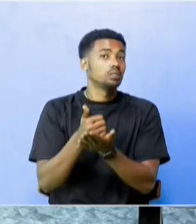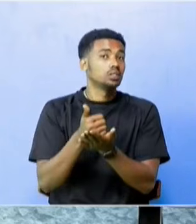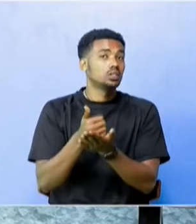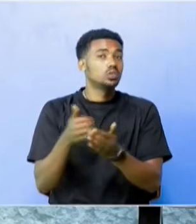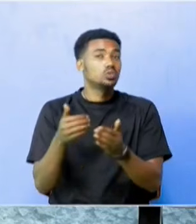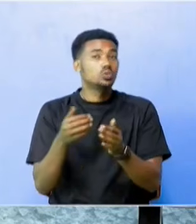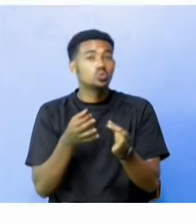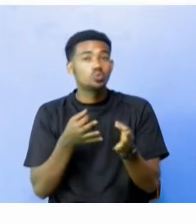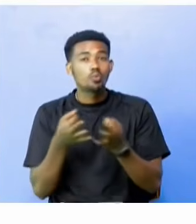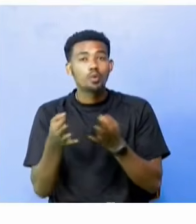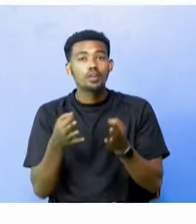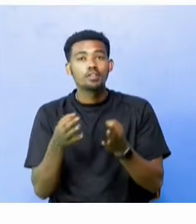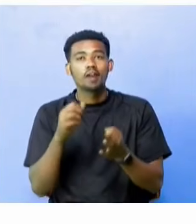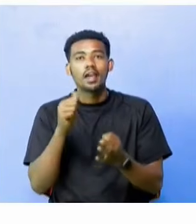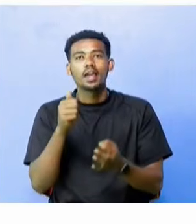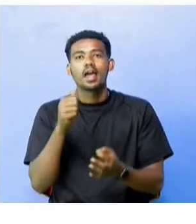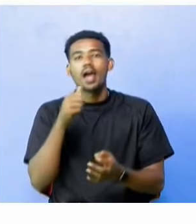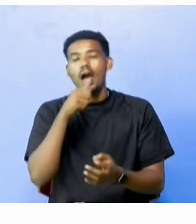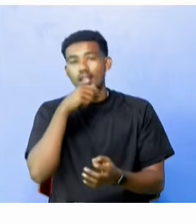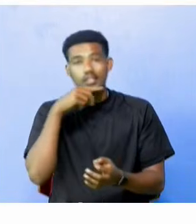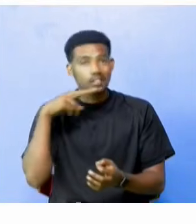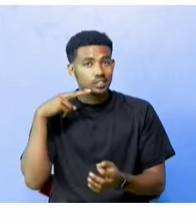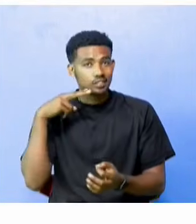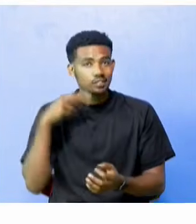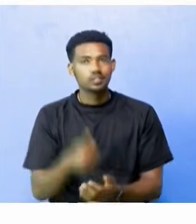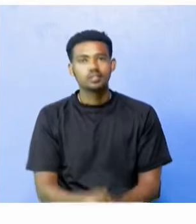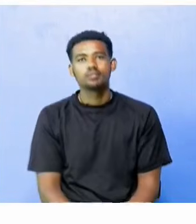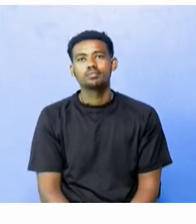modify adjectives